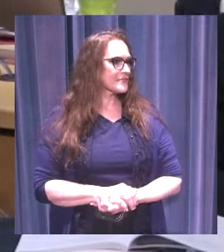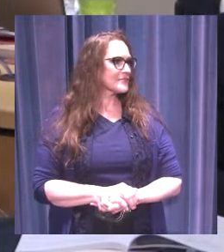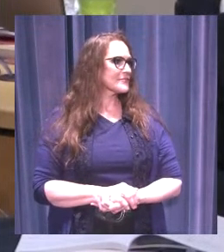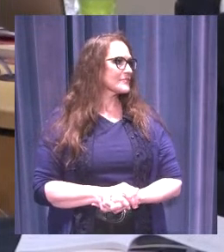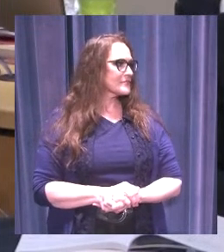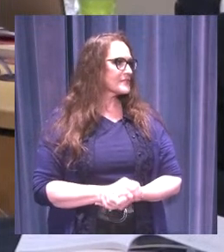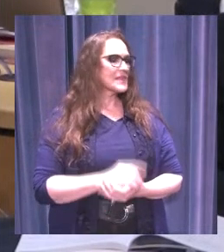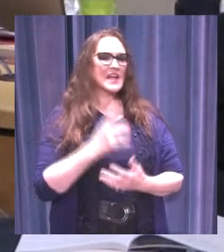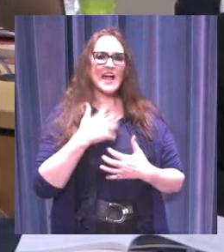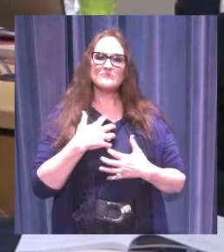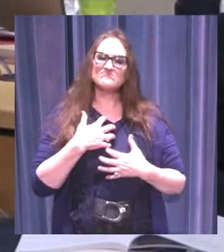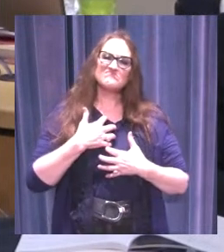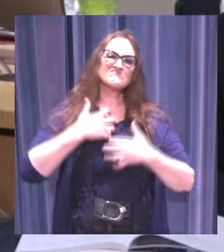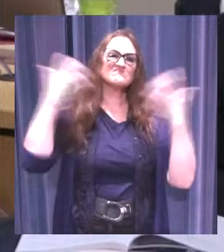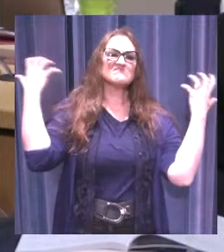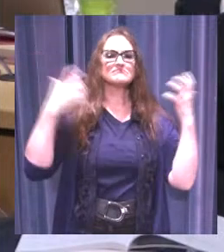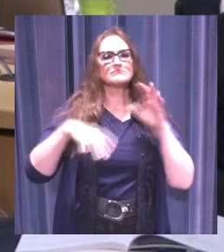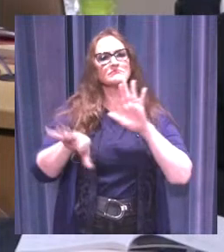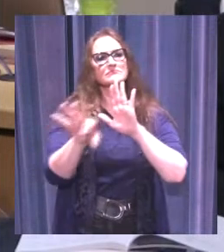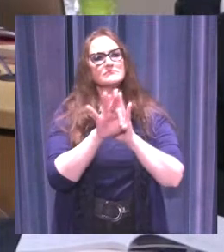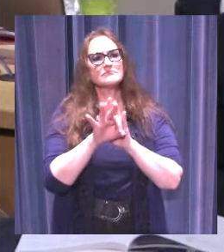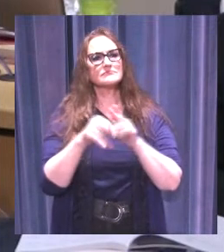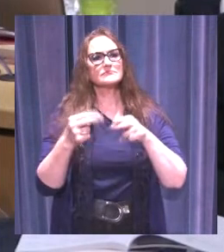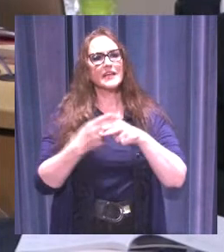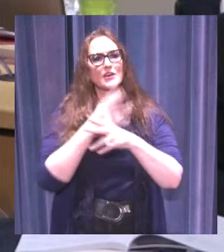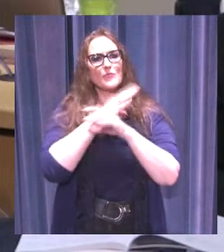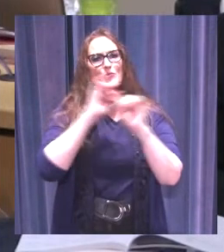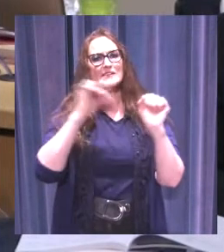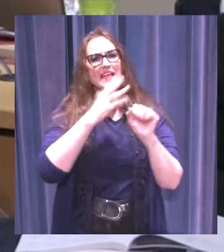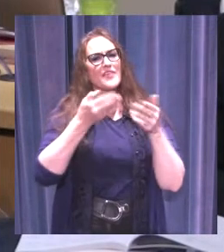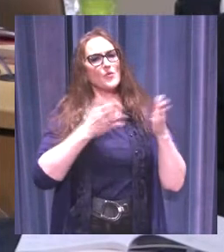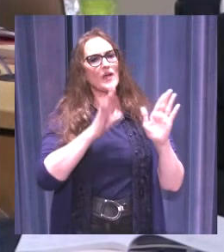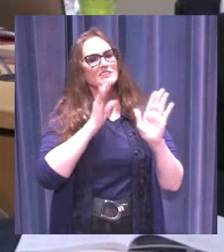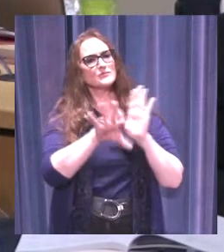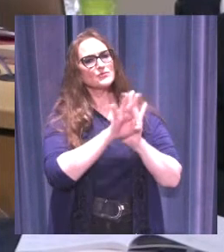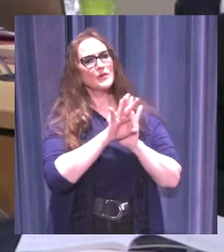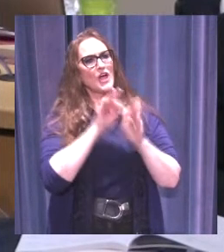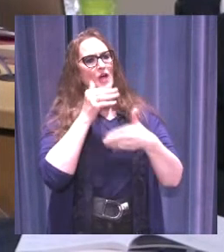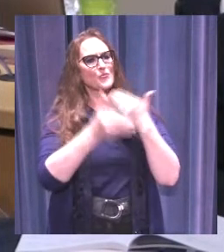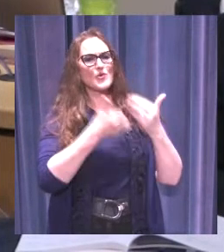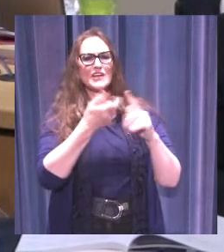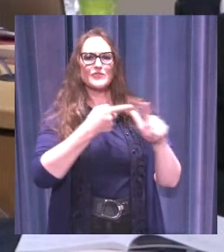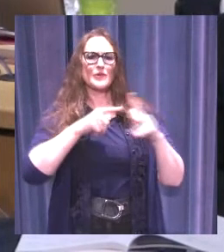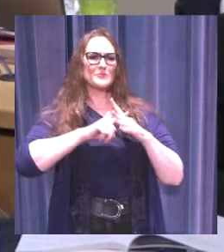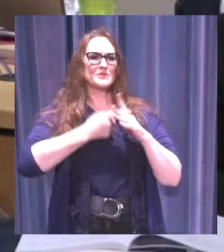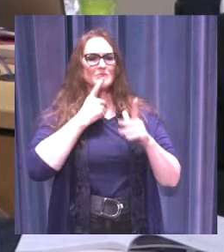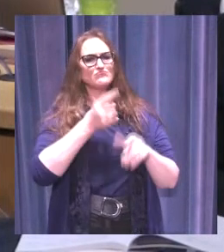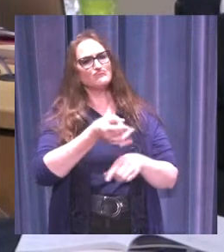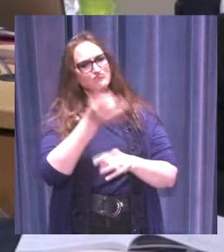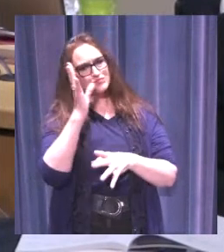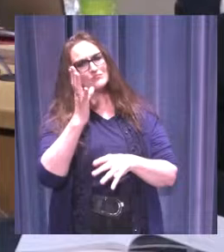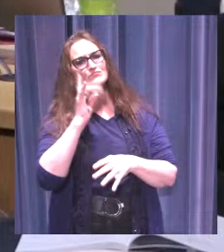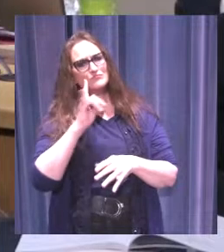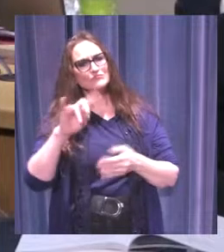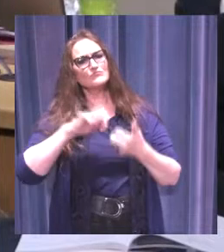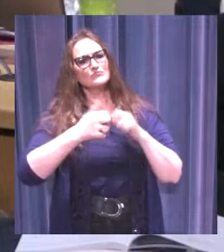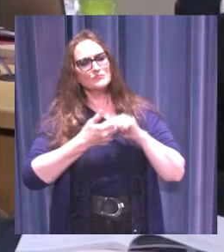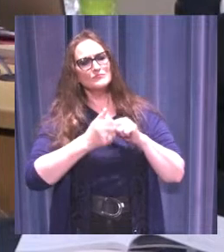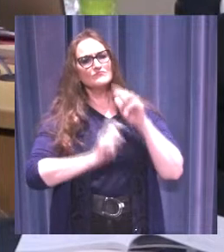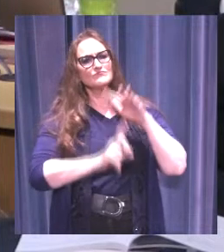I am outraged at the choice of interim president and the way she was chosen. The process from the start has been wrought with issues and the